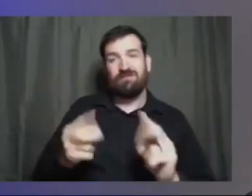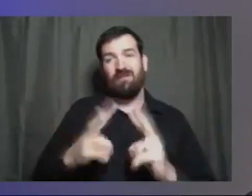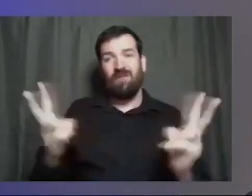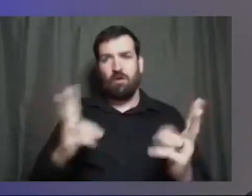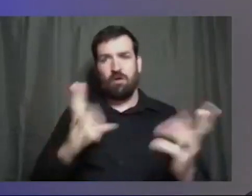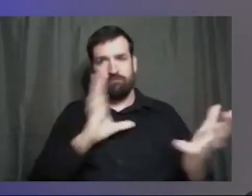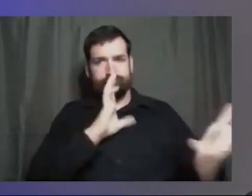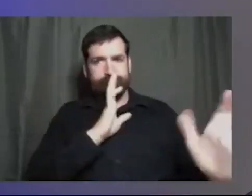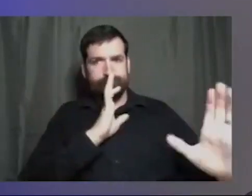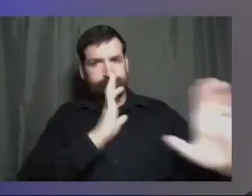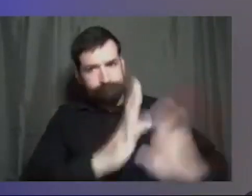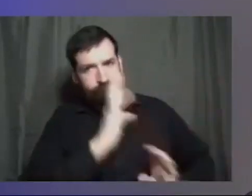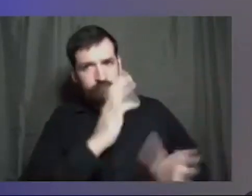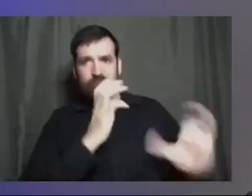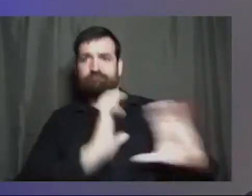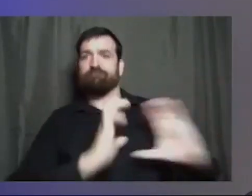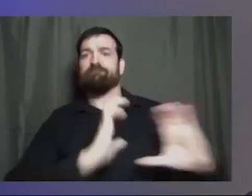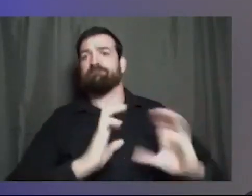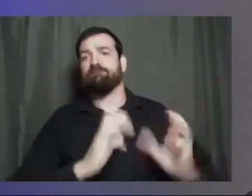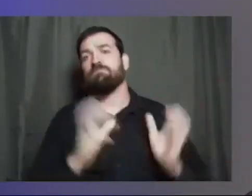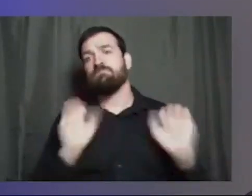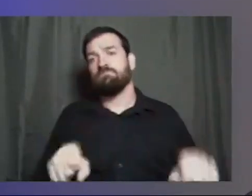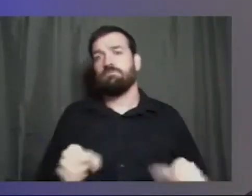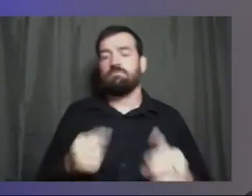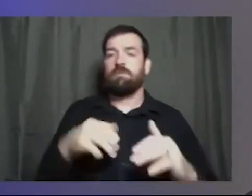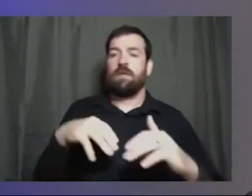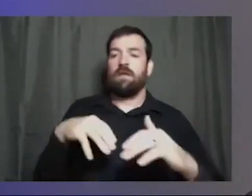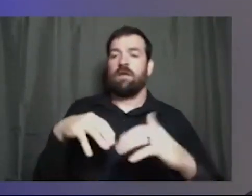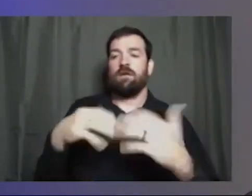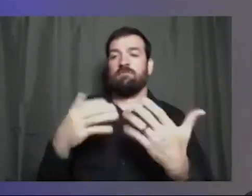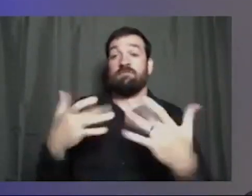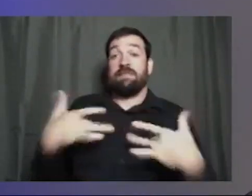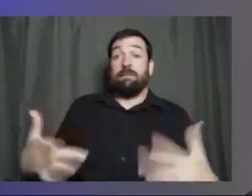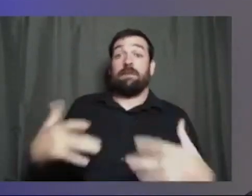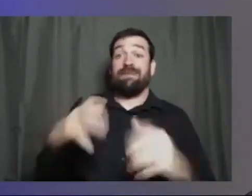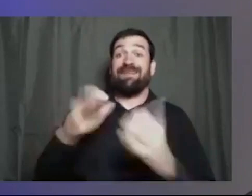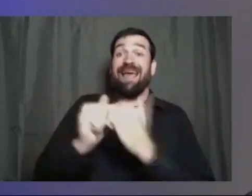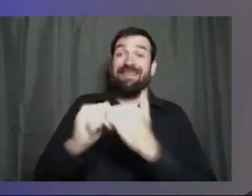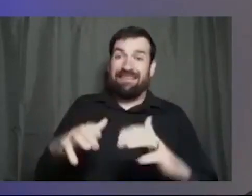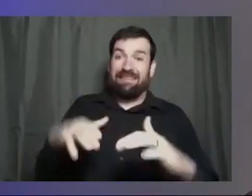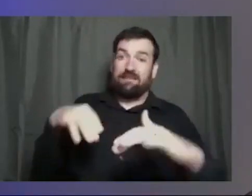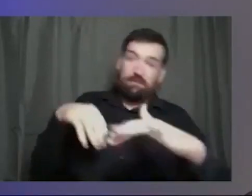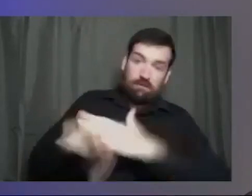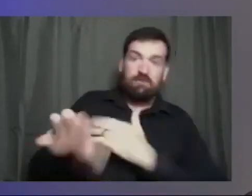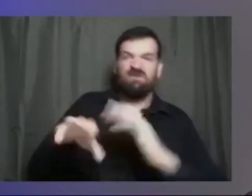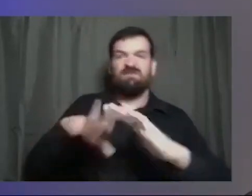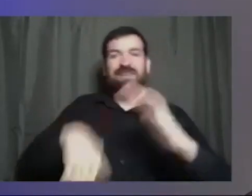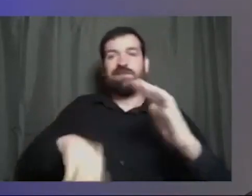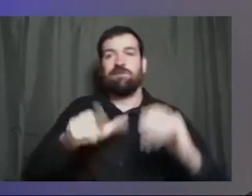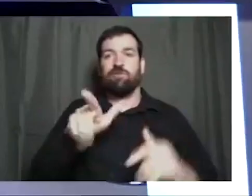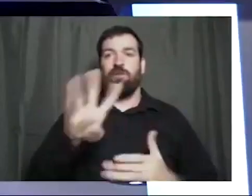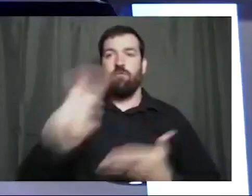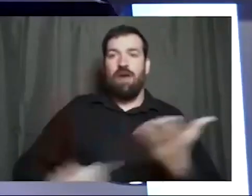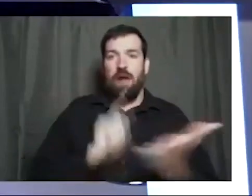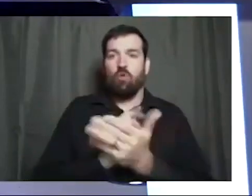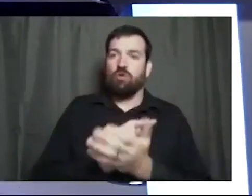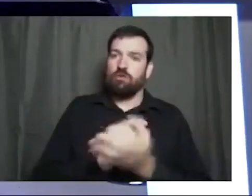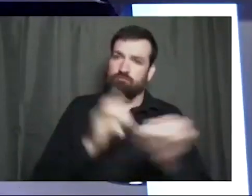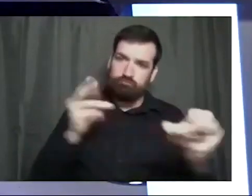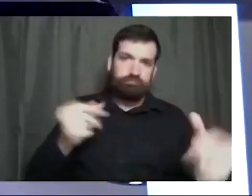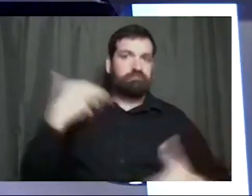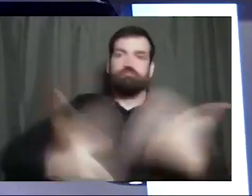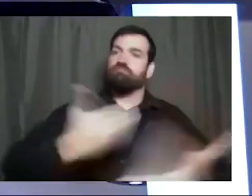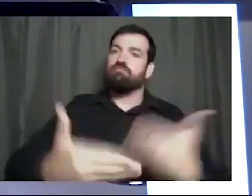communication so that we can get our athletes in generally within 24 hours or less and really expedite the care process. Yeah, addressed